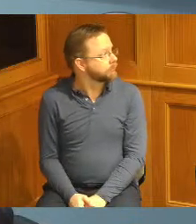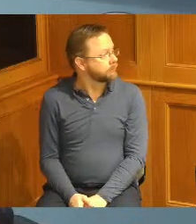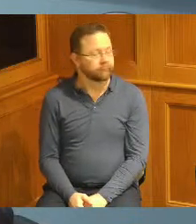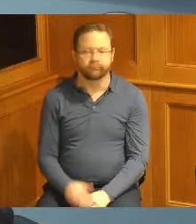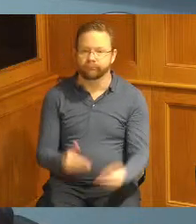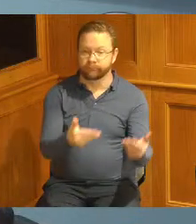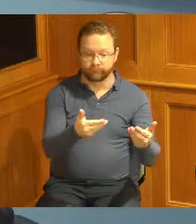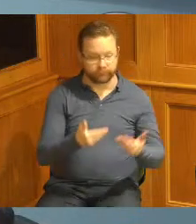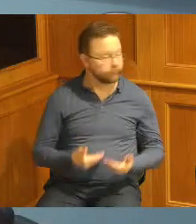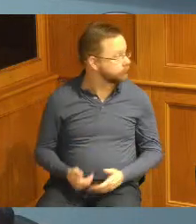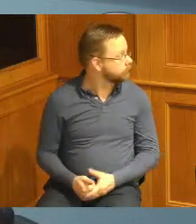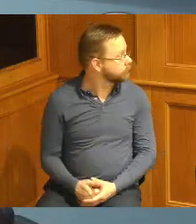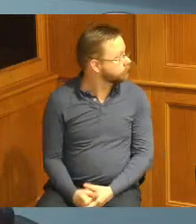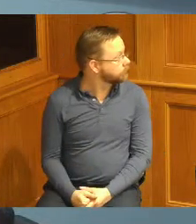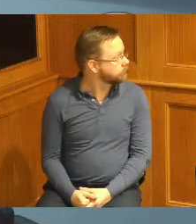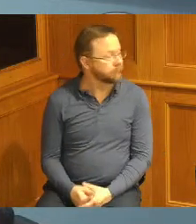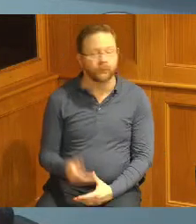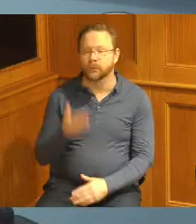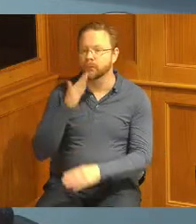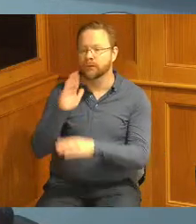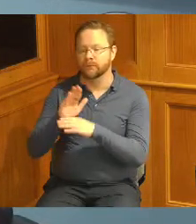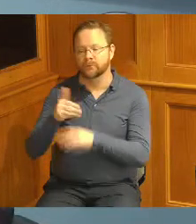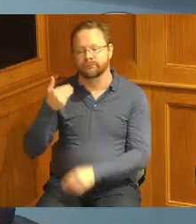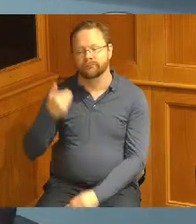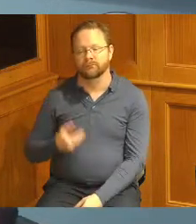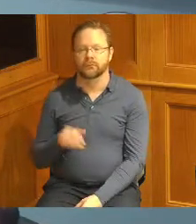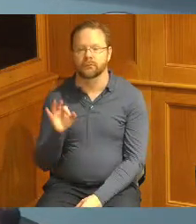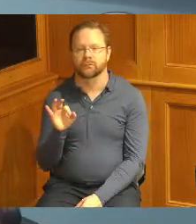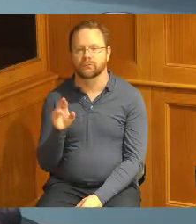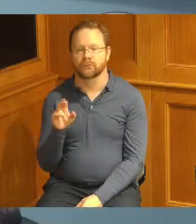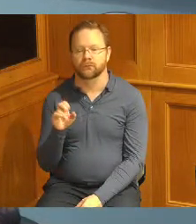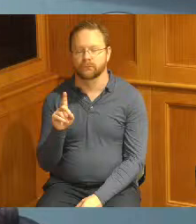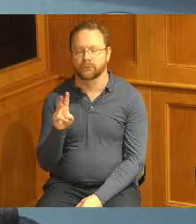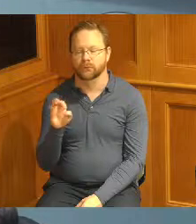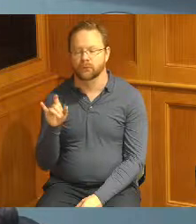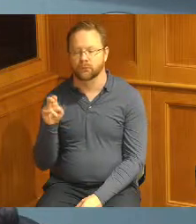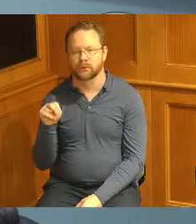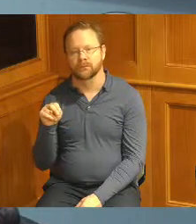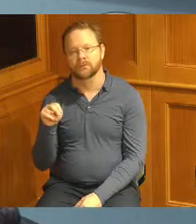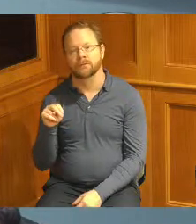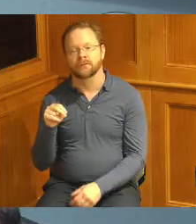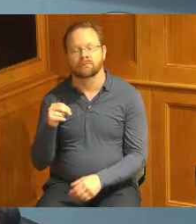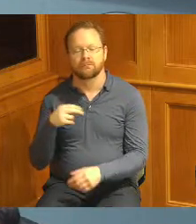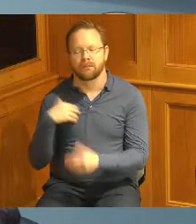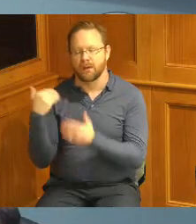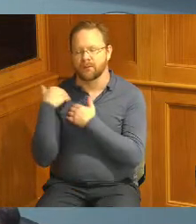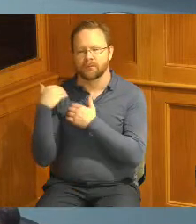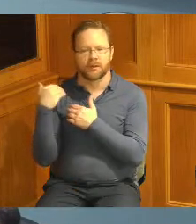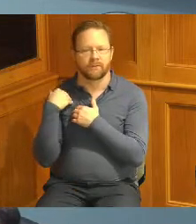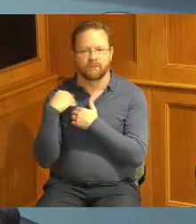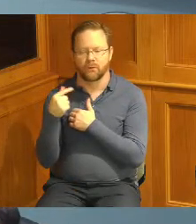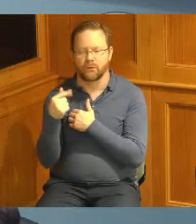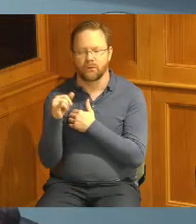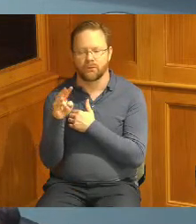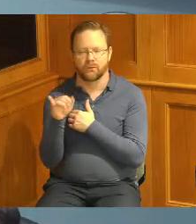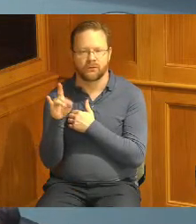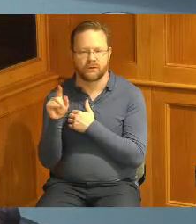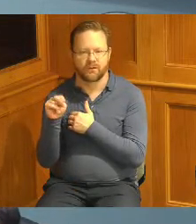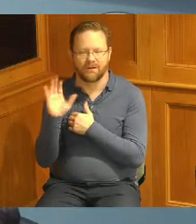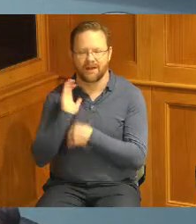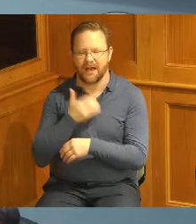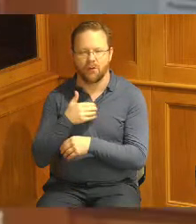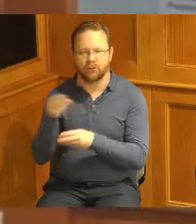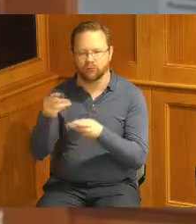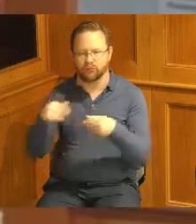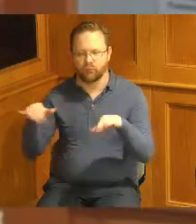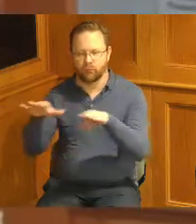Welcome. Good afternoon. I'm Fred Wilson. I head up Givaudan's real estate activities across all of North America, and it's been